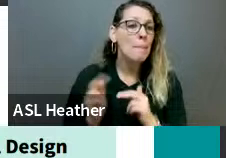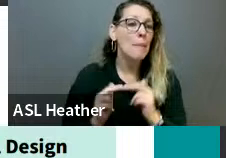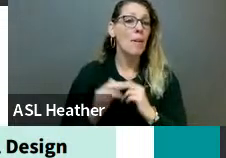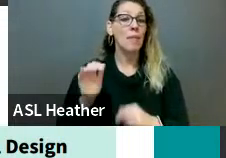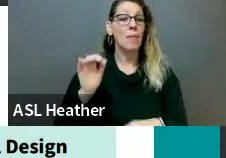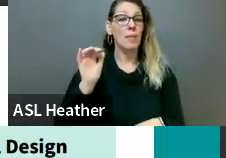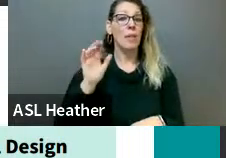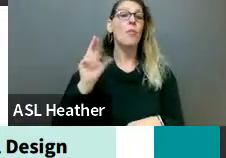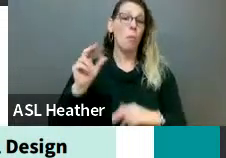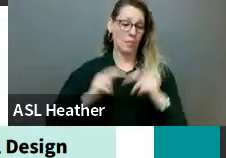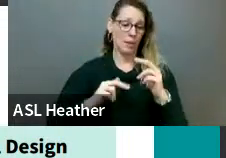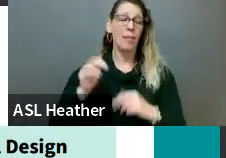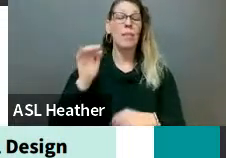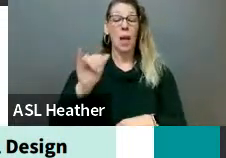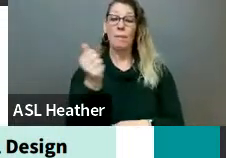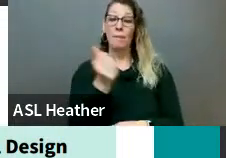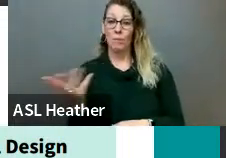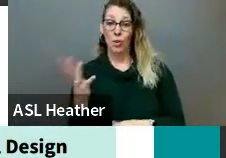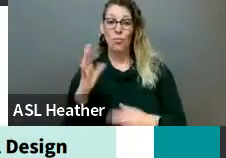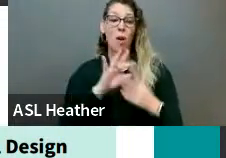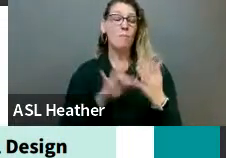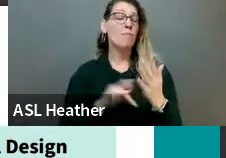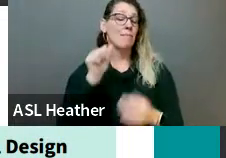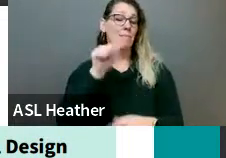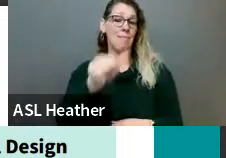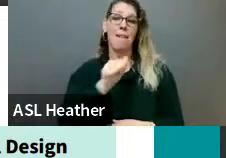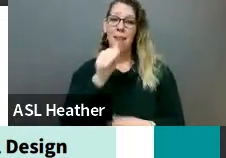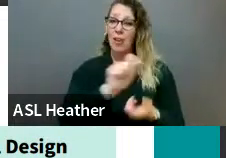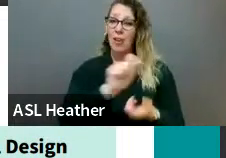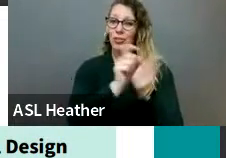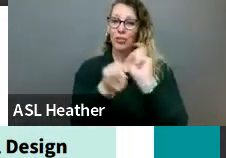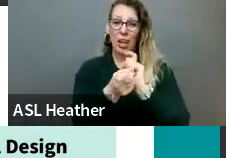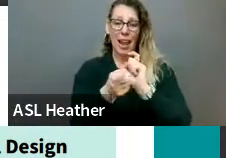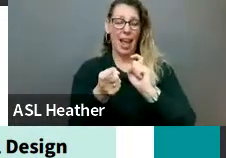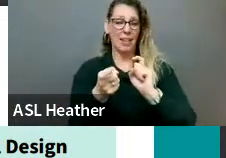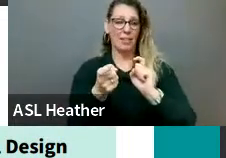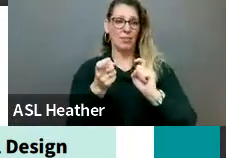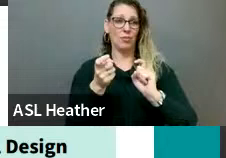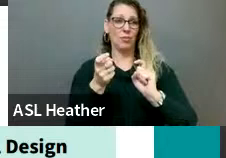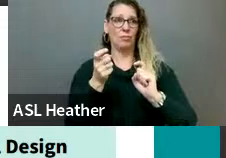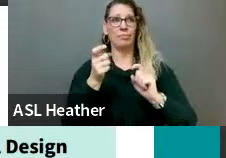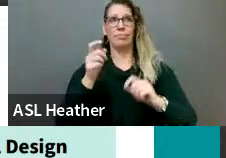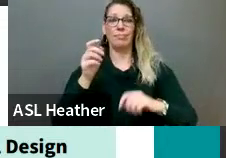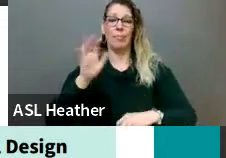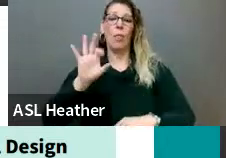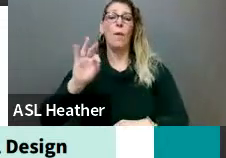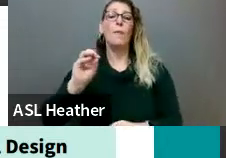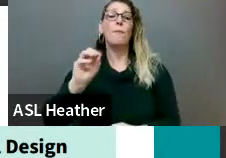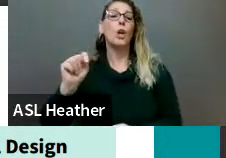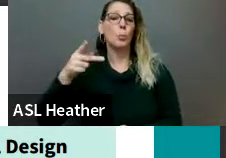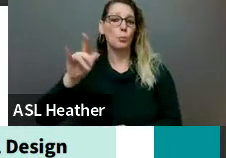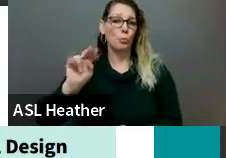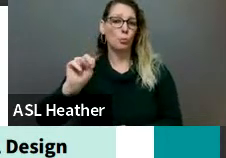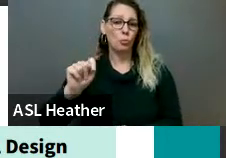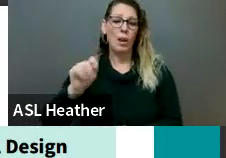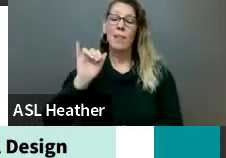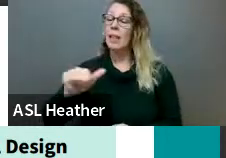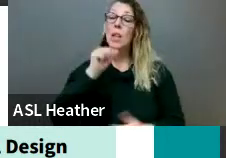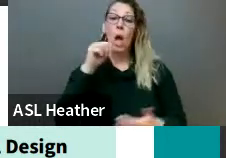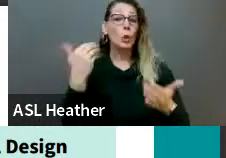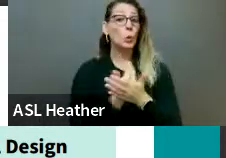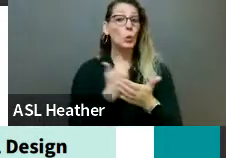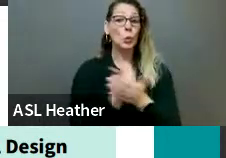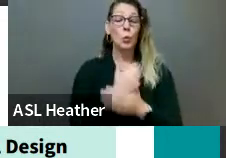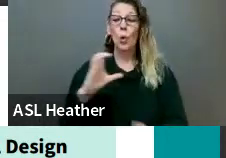LPA, there are a few options that won't dramatically change the footprint of the alternative. So for example, it's not a new